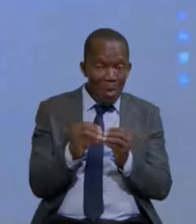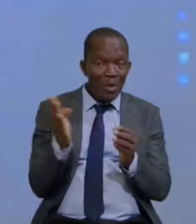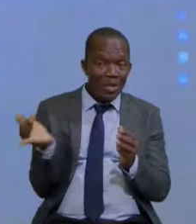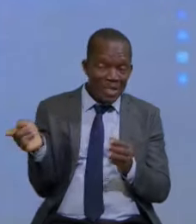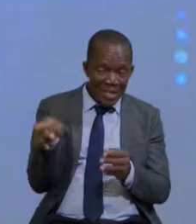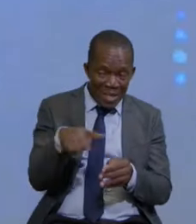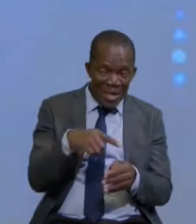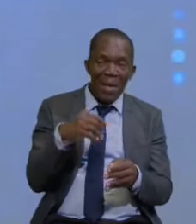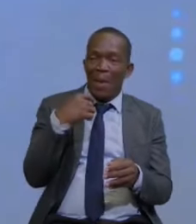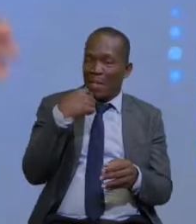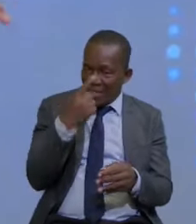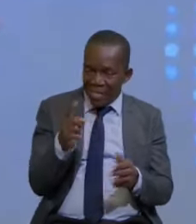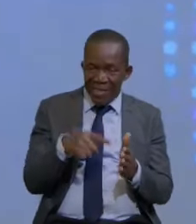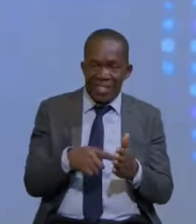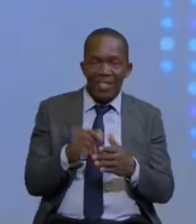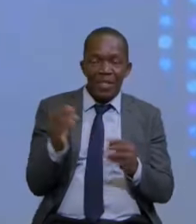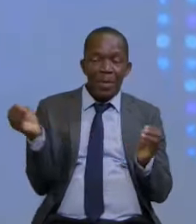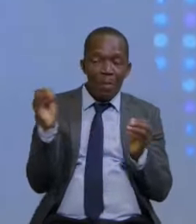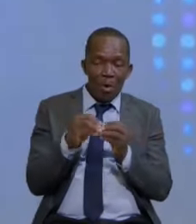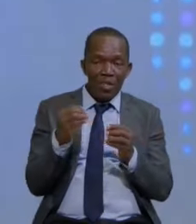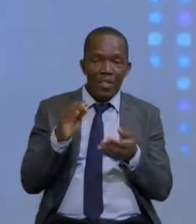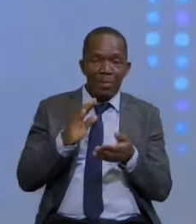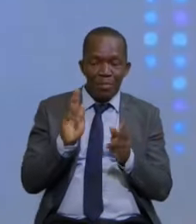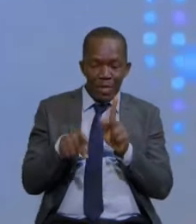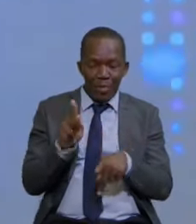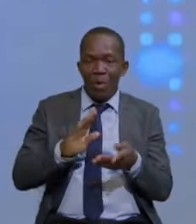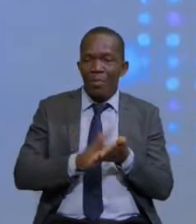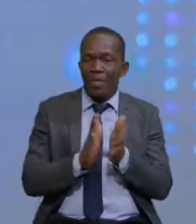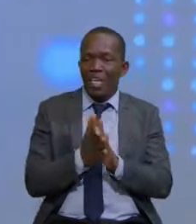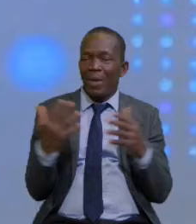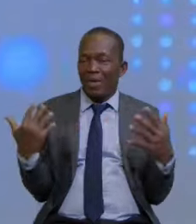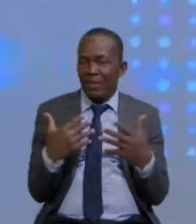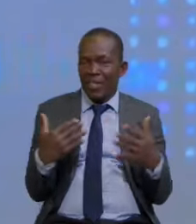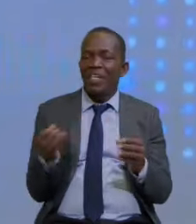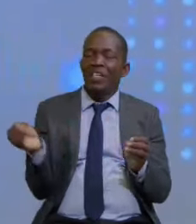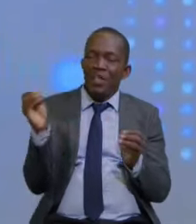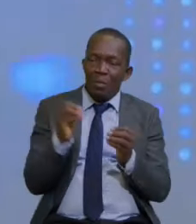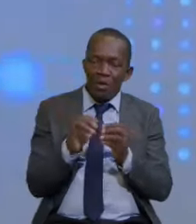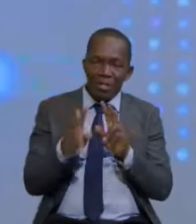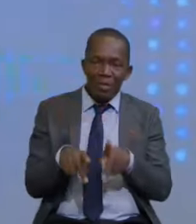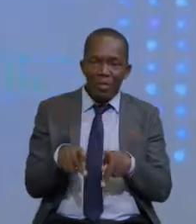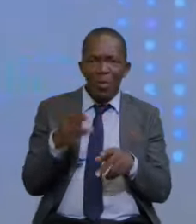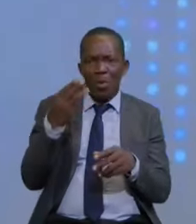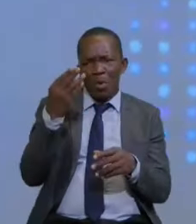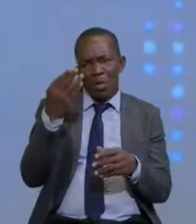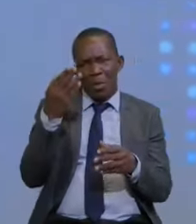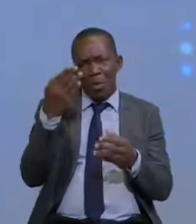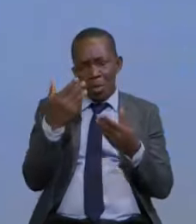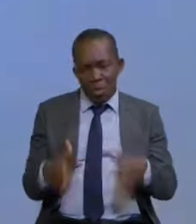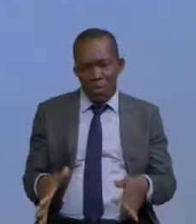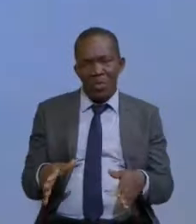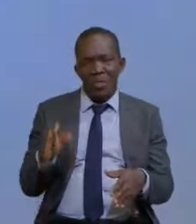the understanding that the Jesus we worship, the Jesus we serve, and the Jesus who